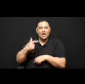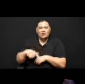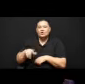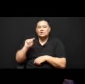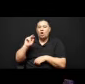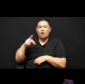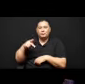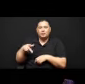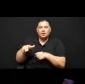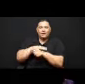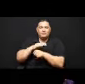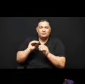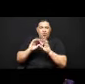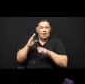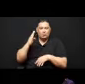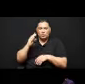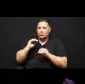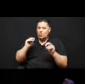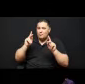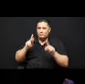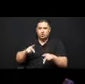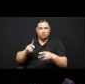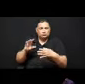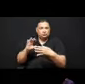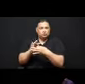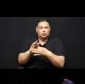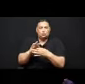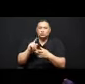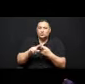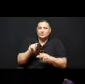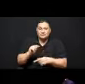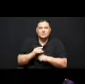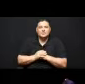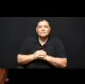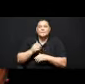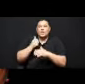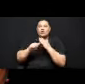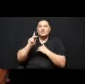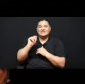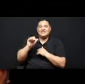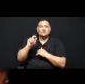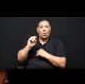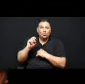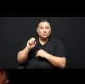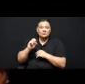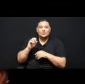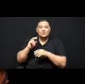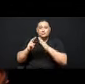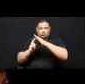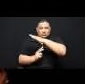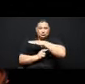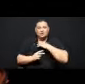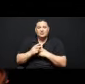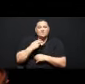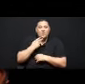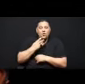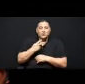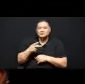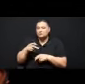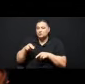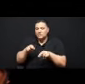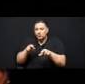it. Under the Keystone Bridge, a boy stood in river shallows, shouting to the other